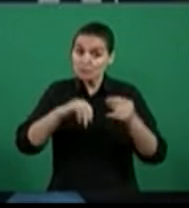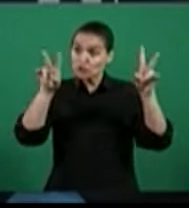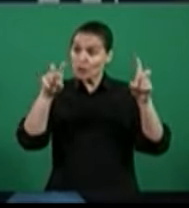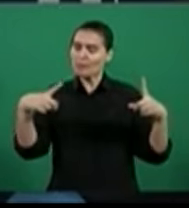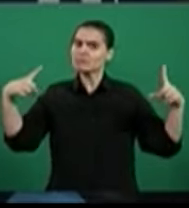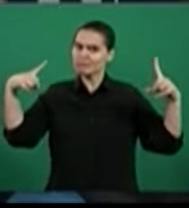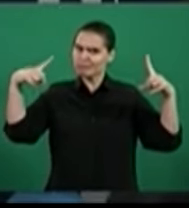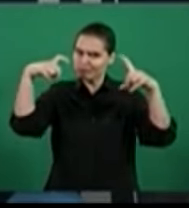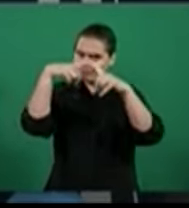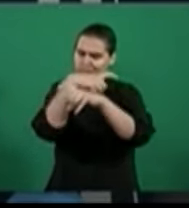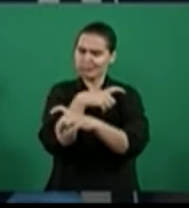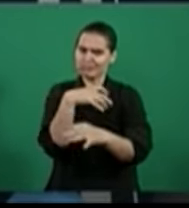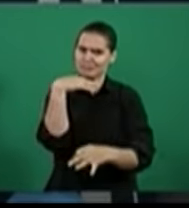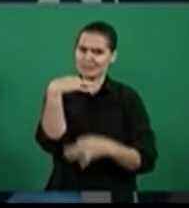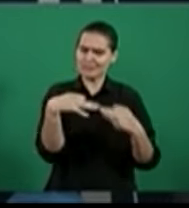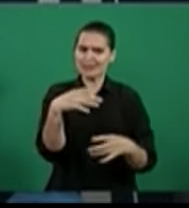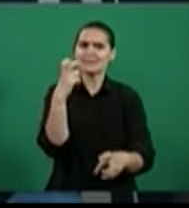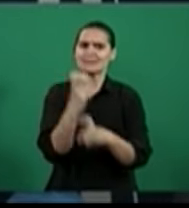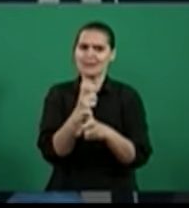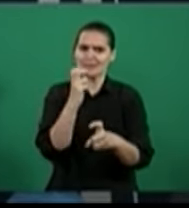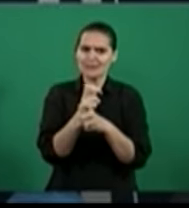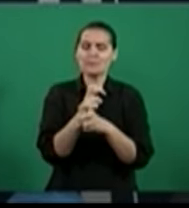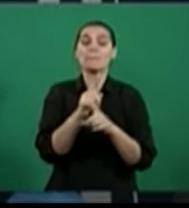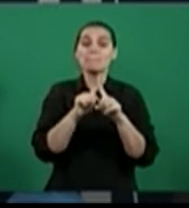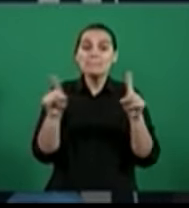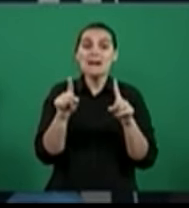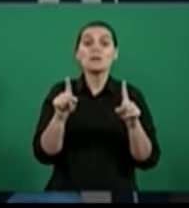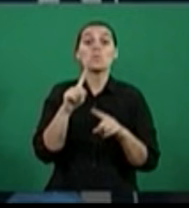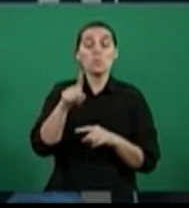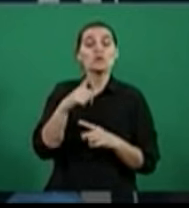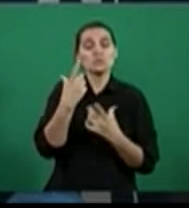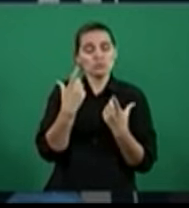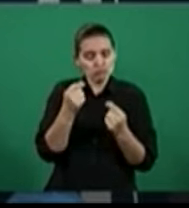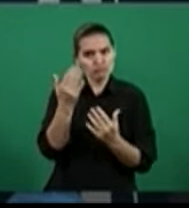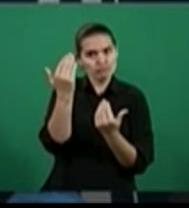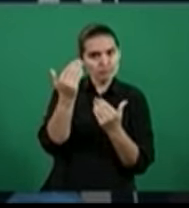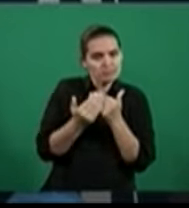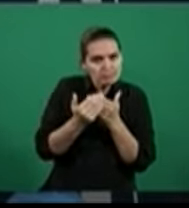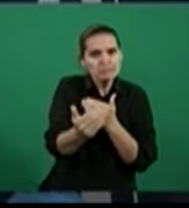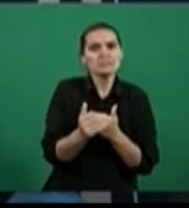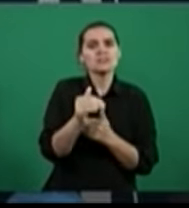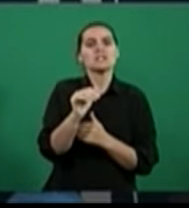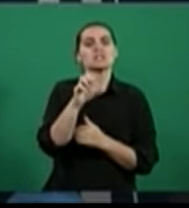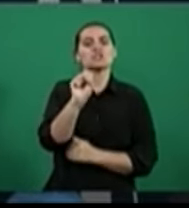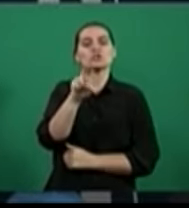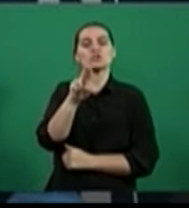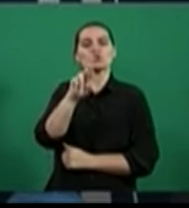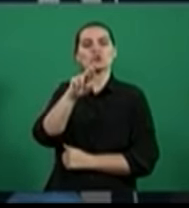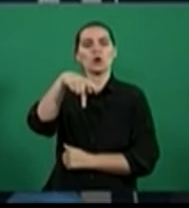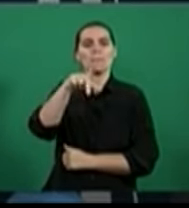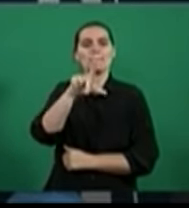clearly. So we expect to expand the liquidity surplus. We operate a surplus system for monetary policy implementation since